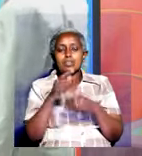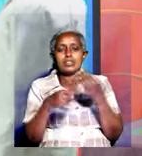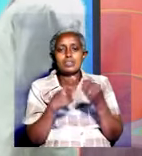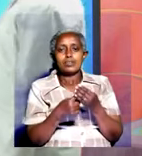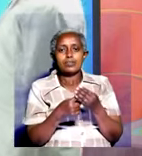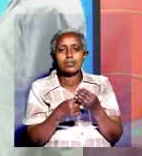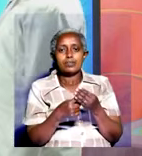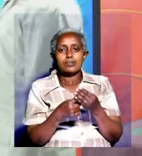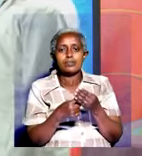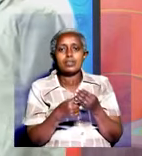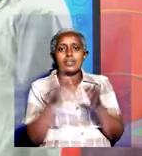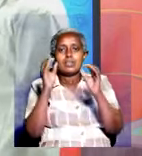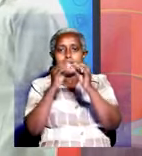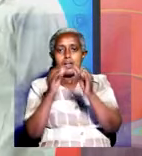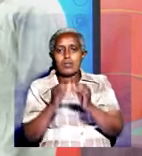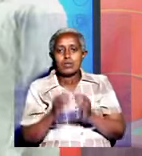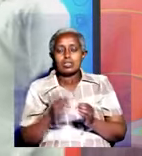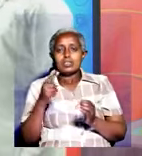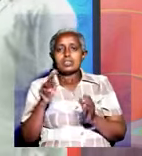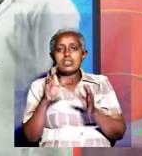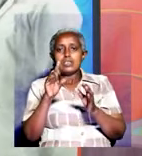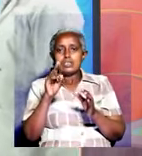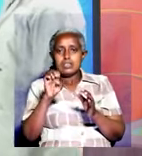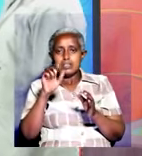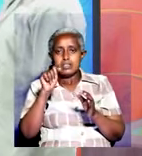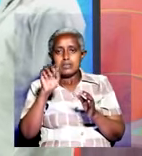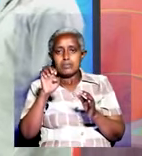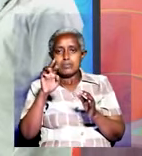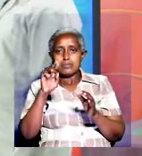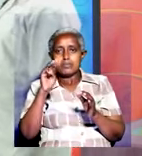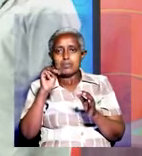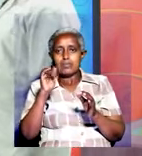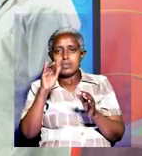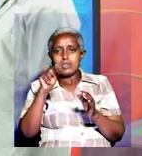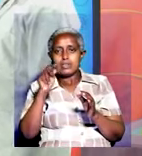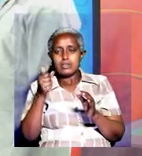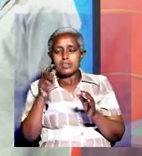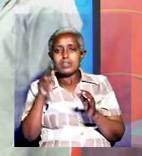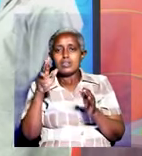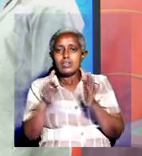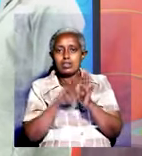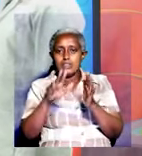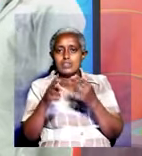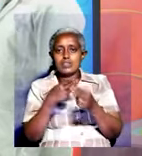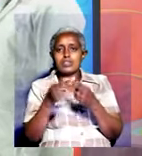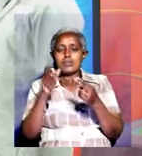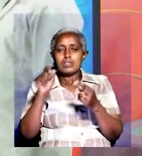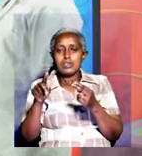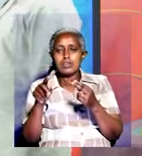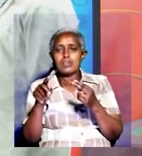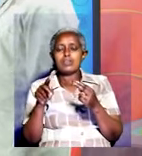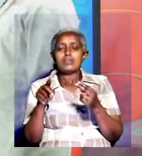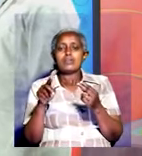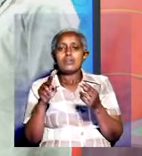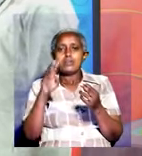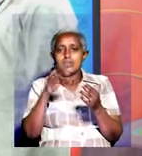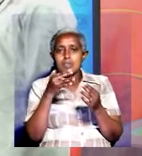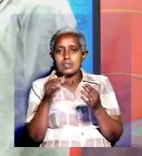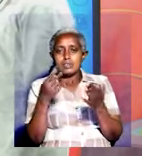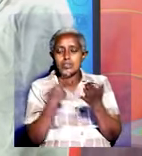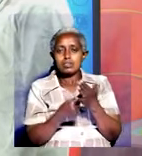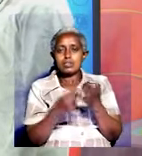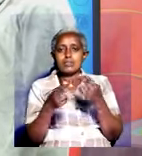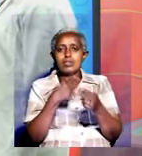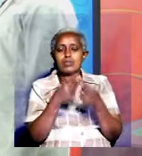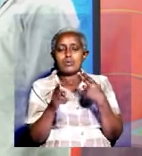Therefore, calculating the determinant of this, it is -3 times 11 for 2-byte matrix. Simply, I